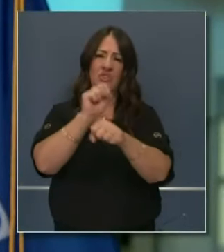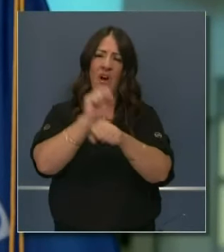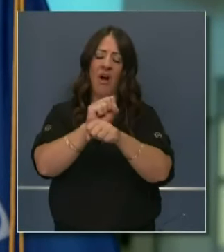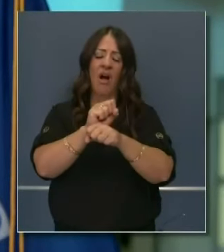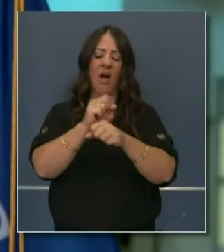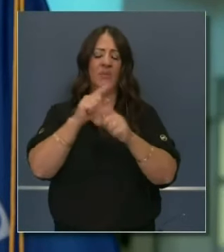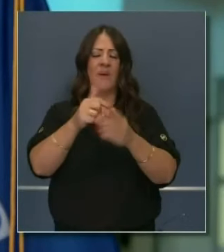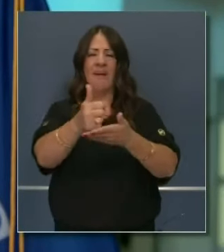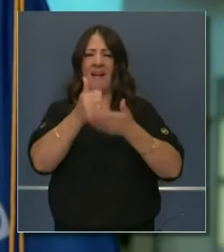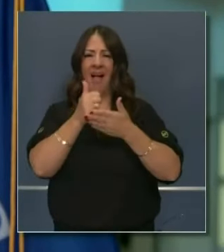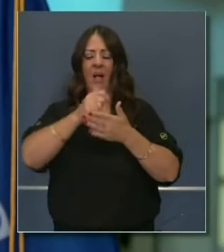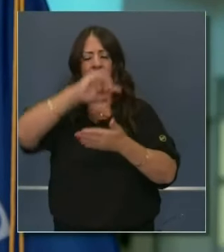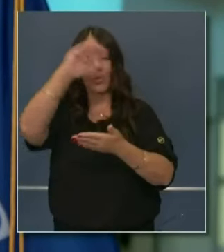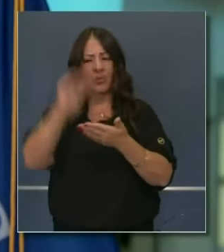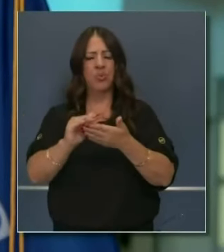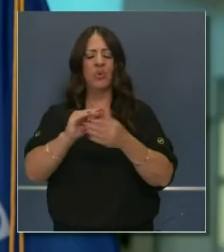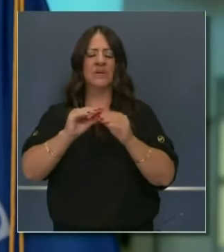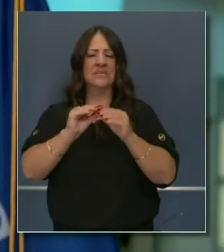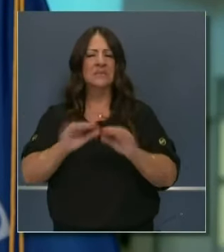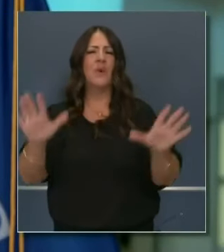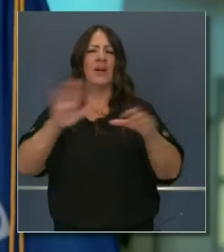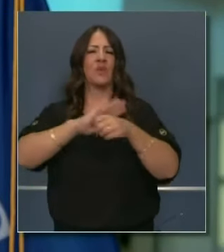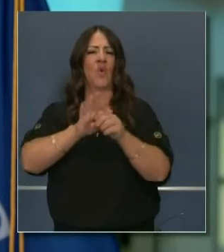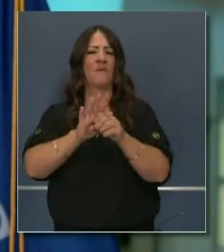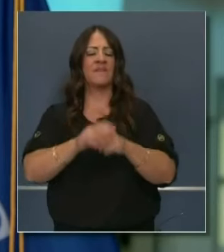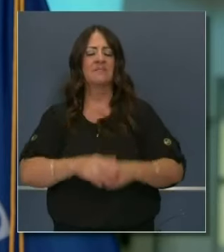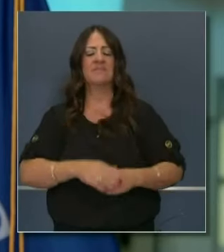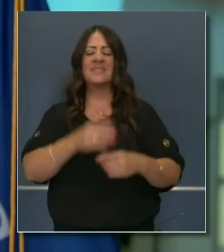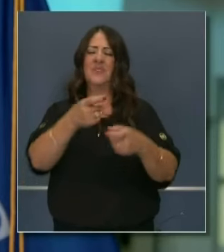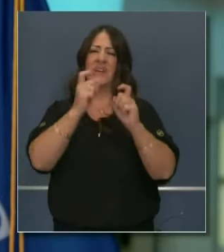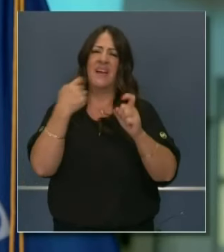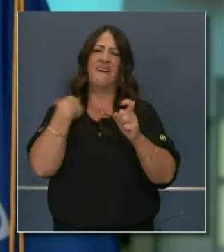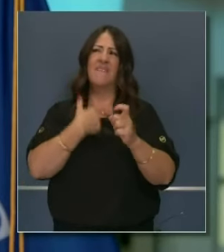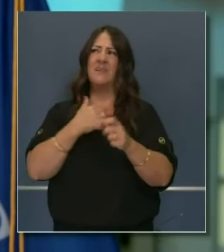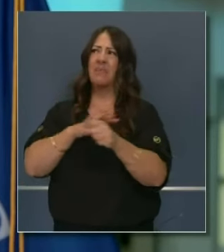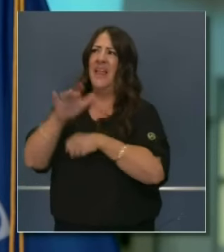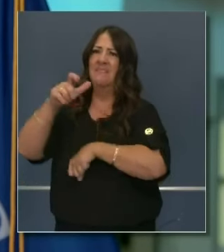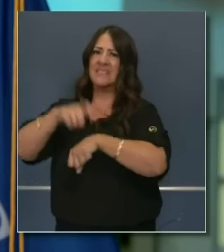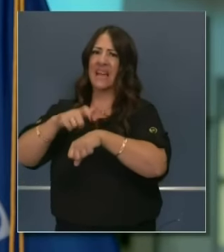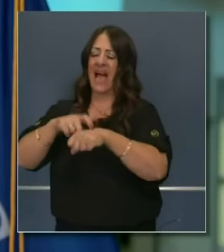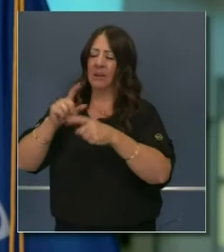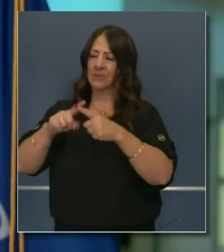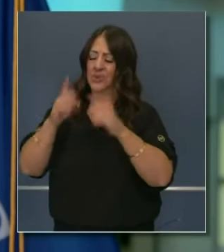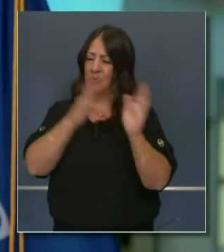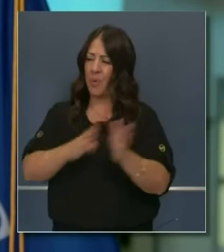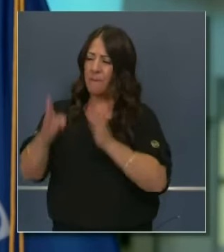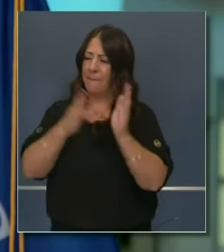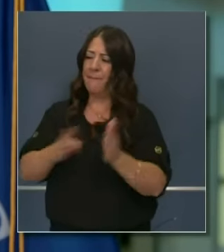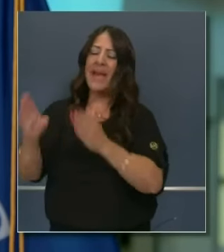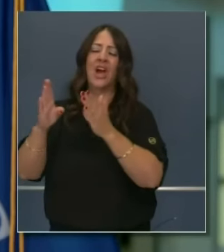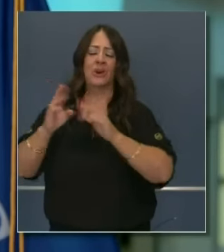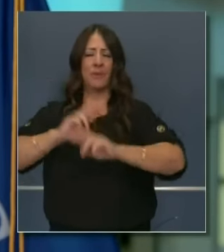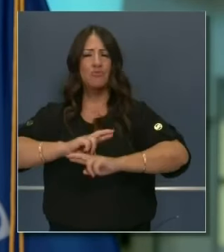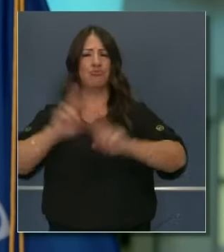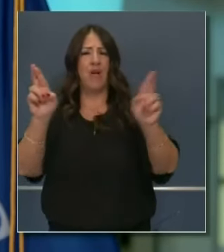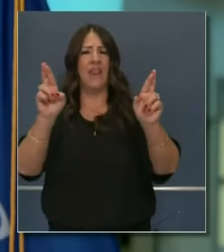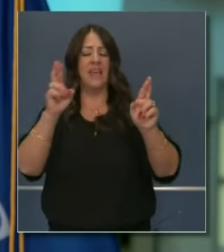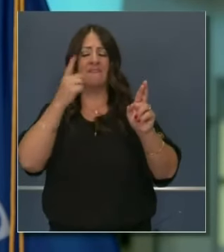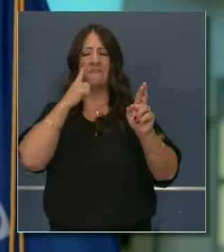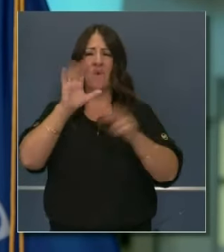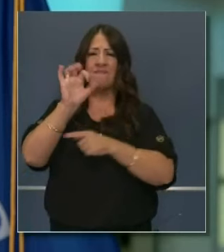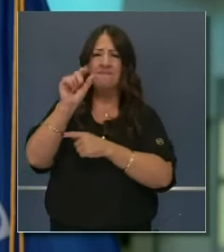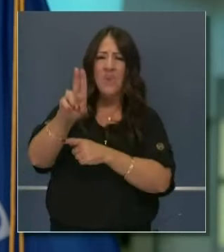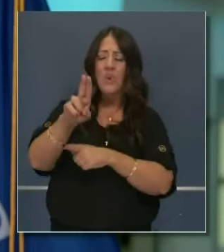virus over the last 7, 8, 9 weeks, preparing us to enter into the holiday season, the winter season,